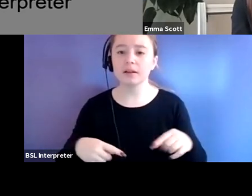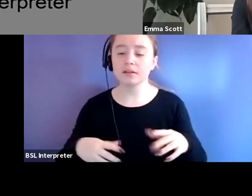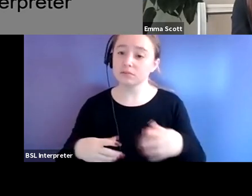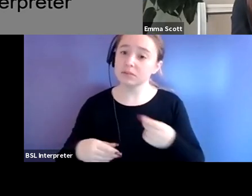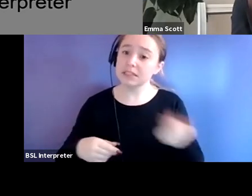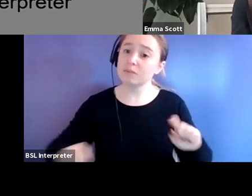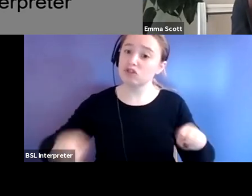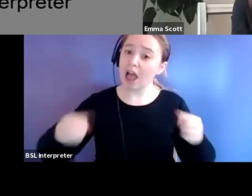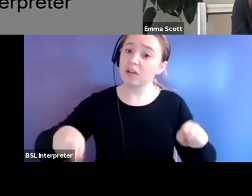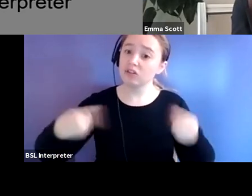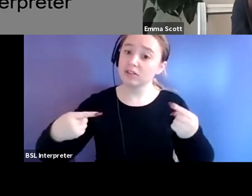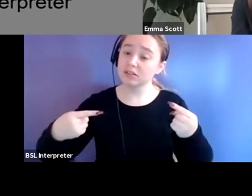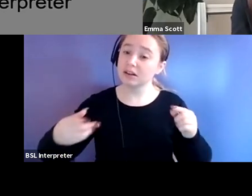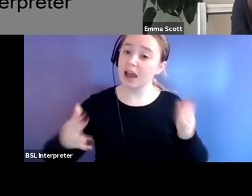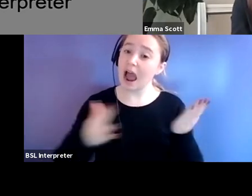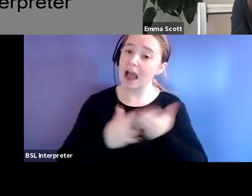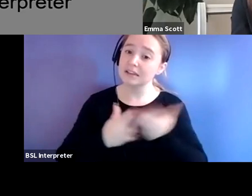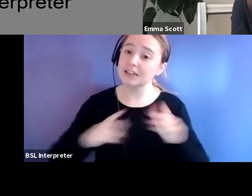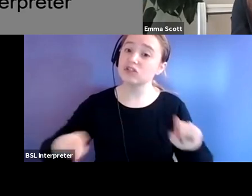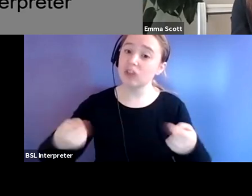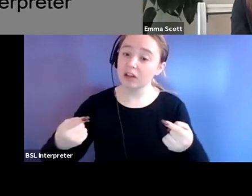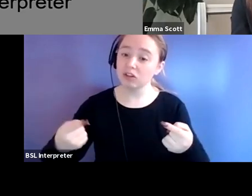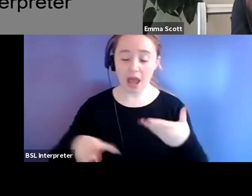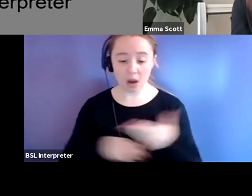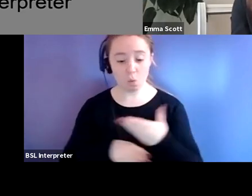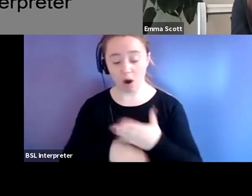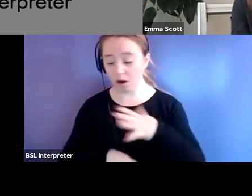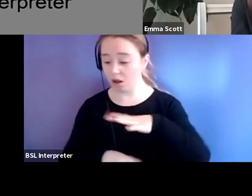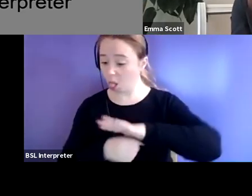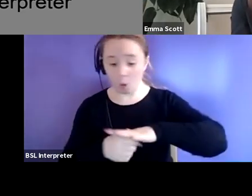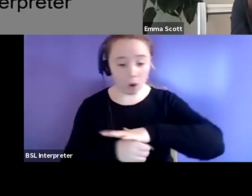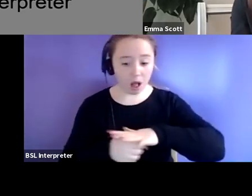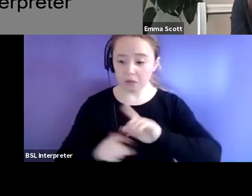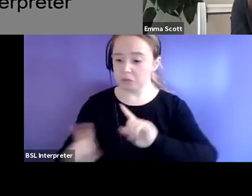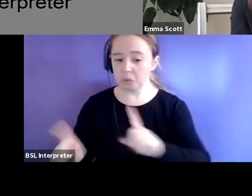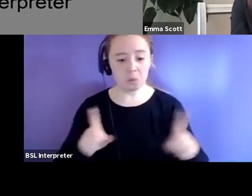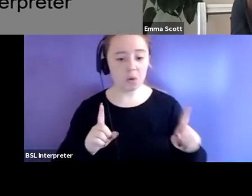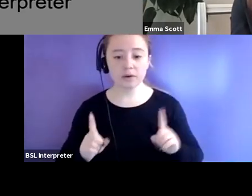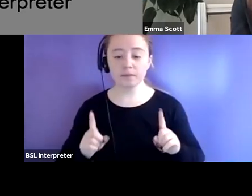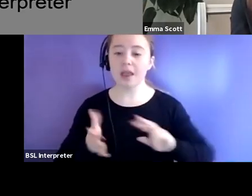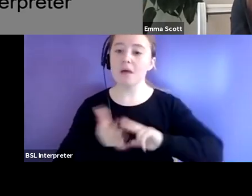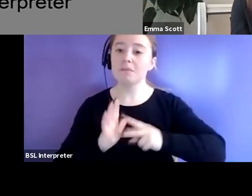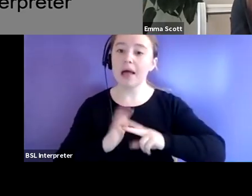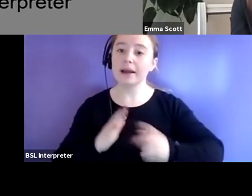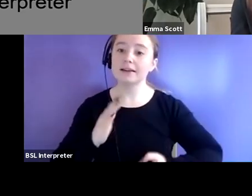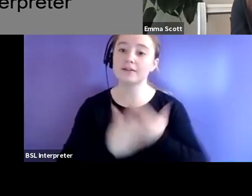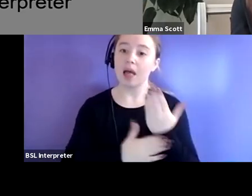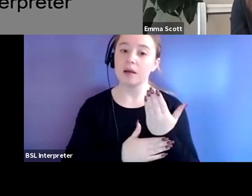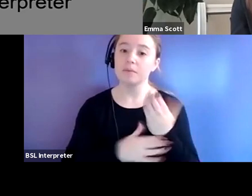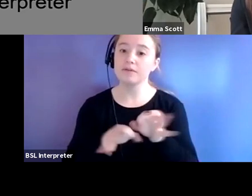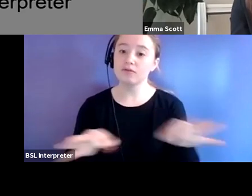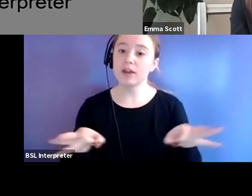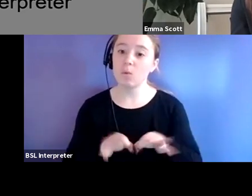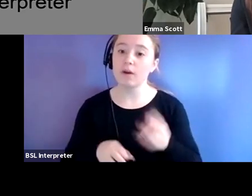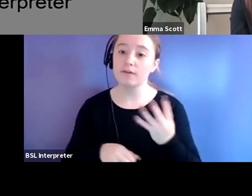and how we access those services, but also how can we access work locally. Planning and development policy, so National Planning Framework 4,